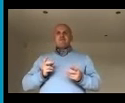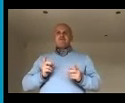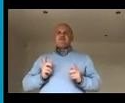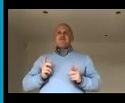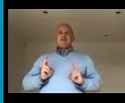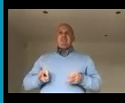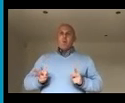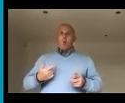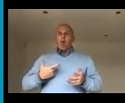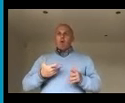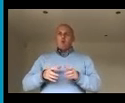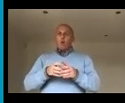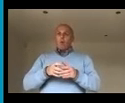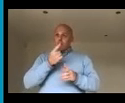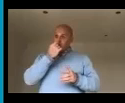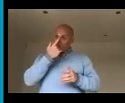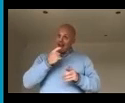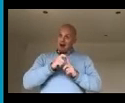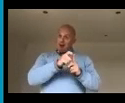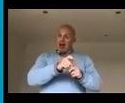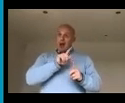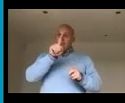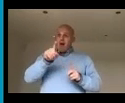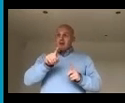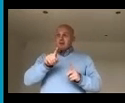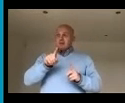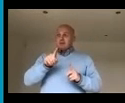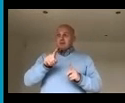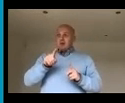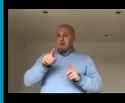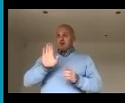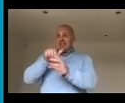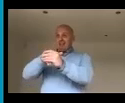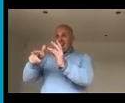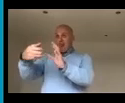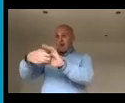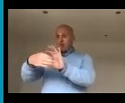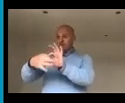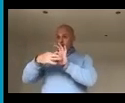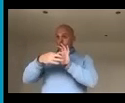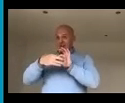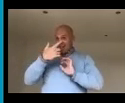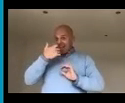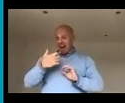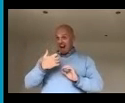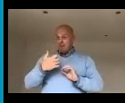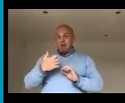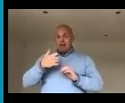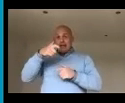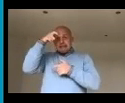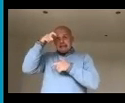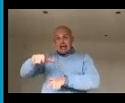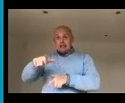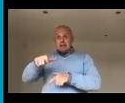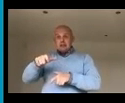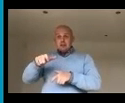activities funded, but it needs to go through an established organisation. So is there a local tenants and residents association?